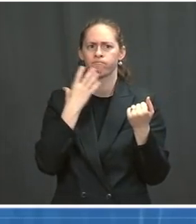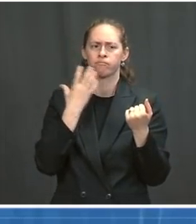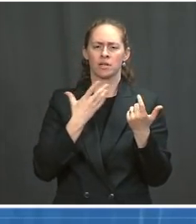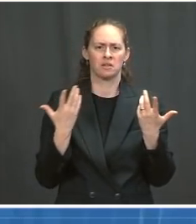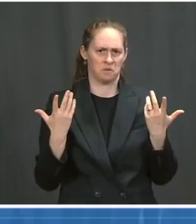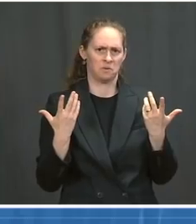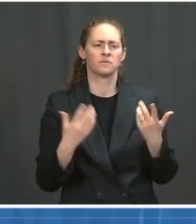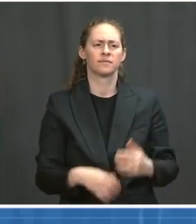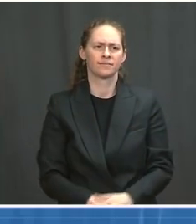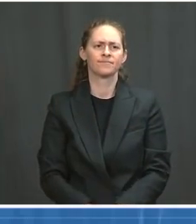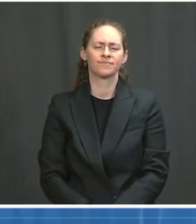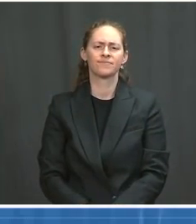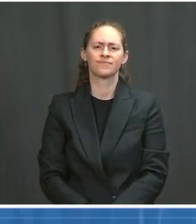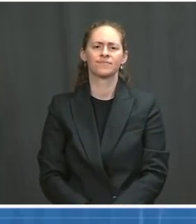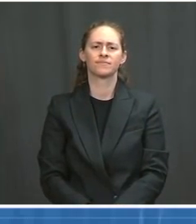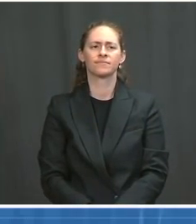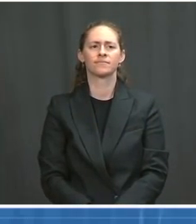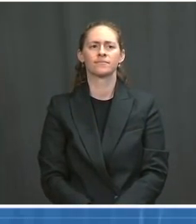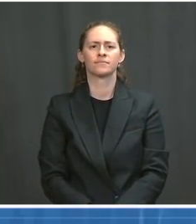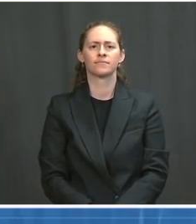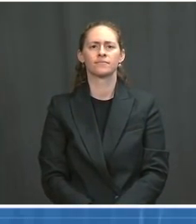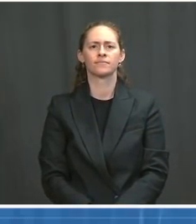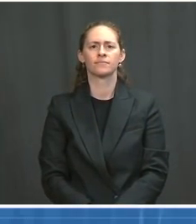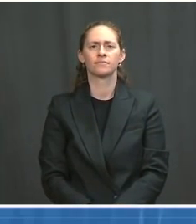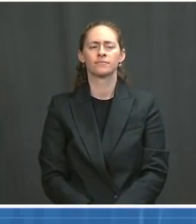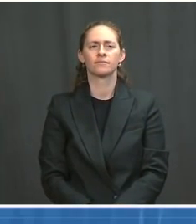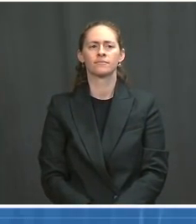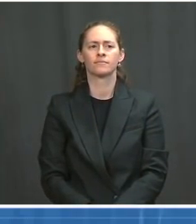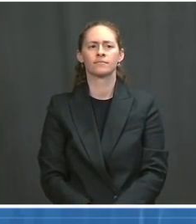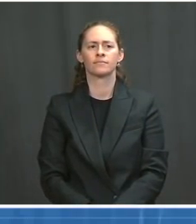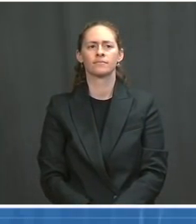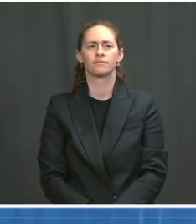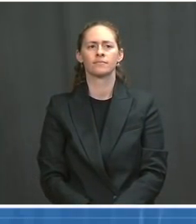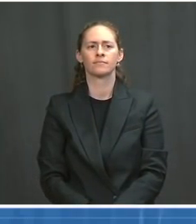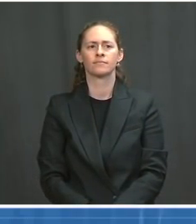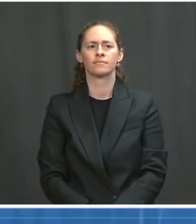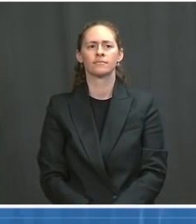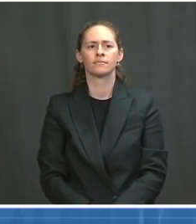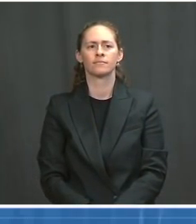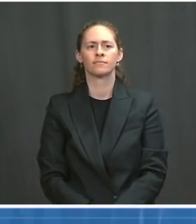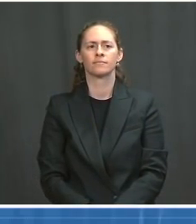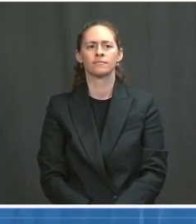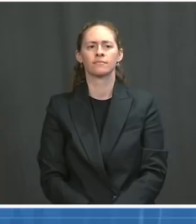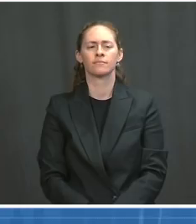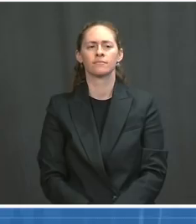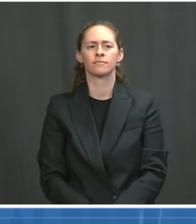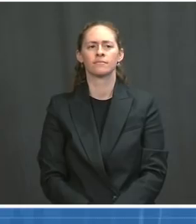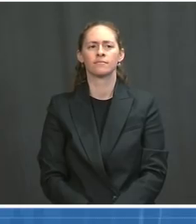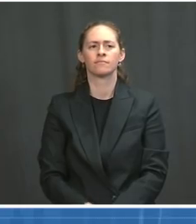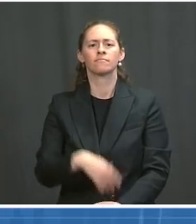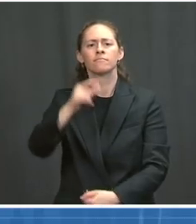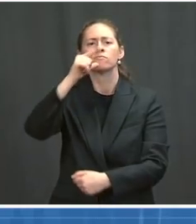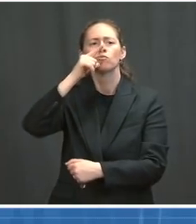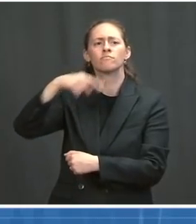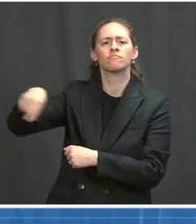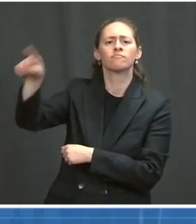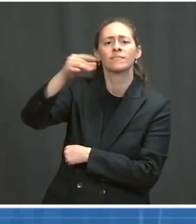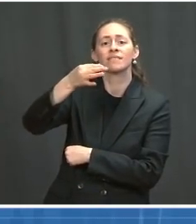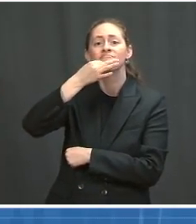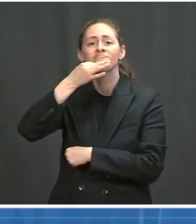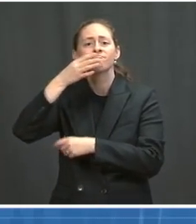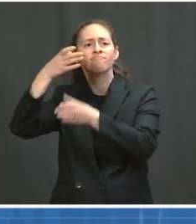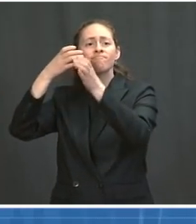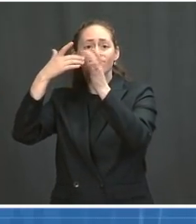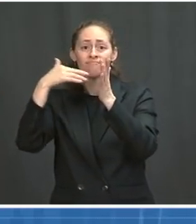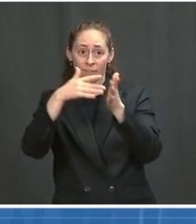You know, experts agree that the waiver alone won't result in the scale and speed we need to make enough